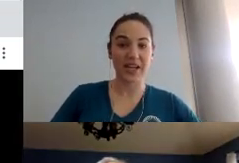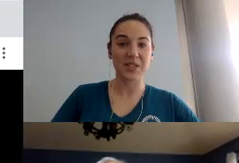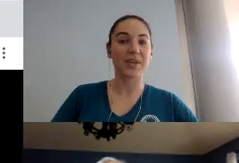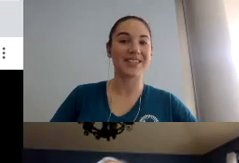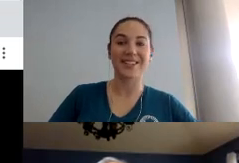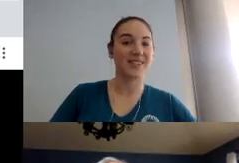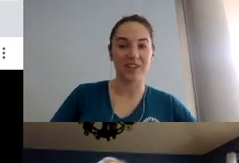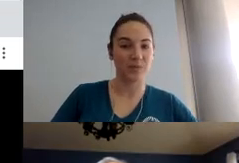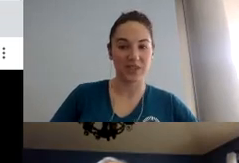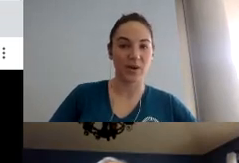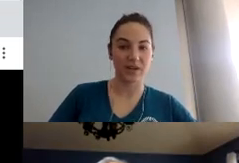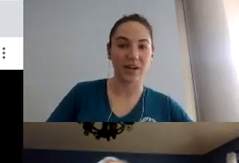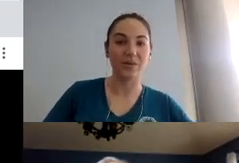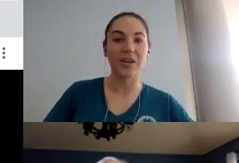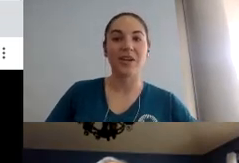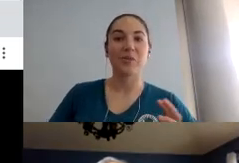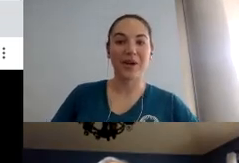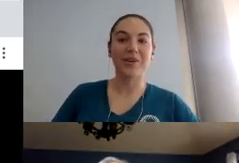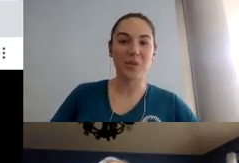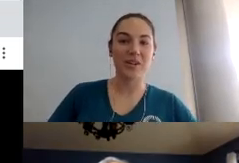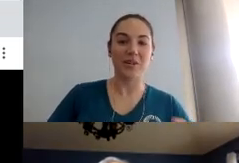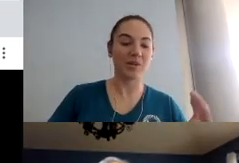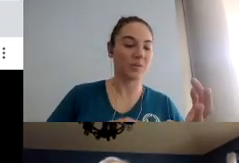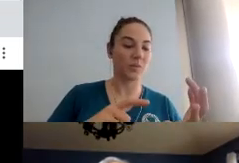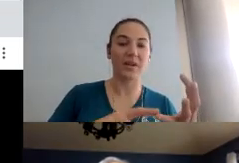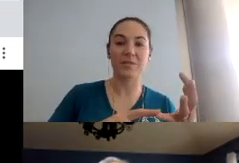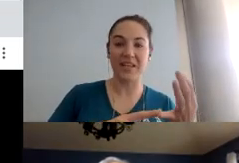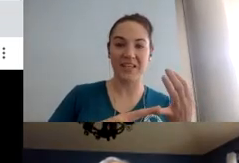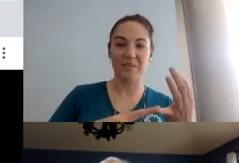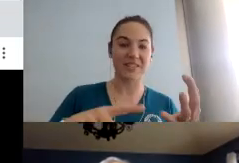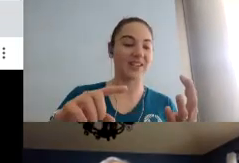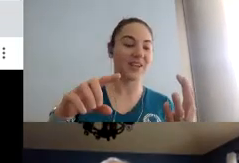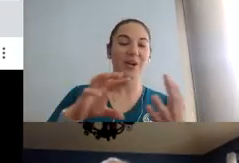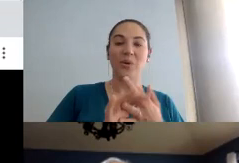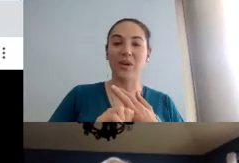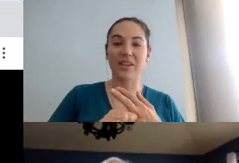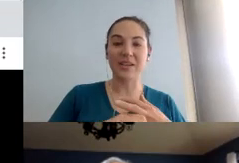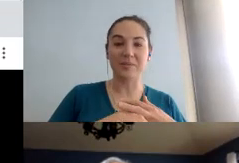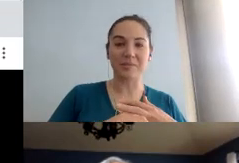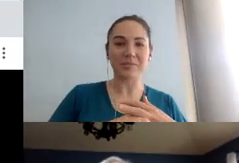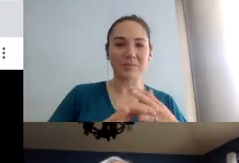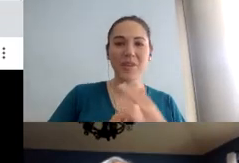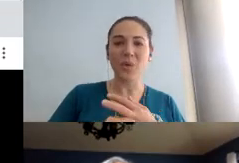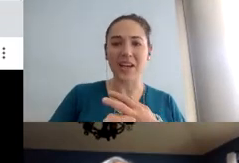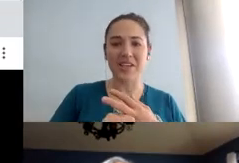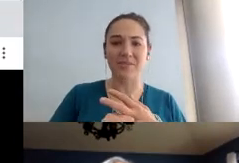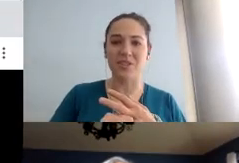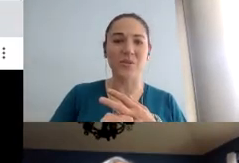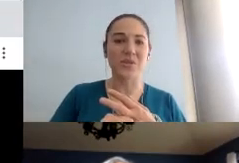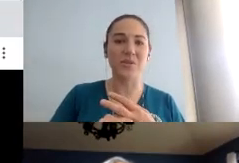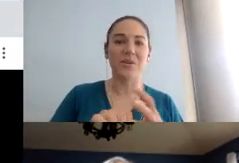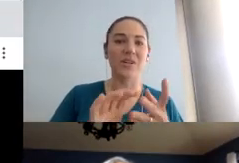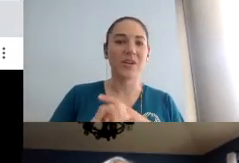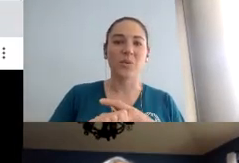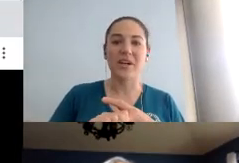the class because it doesn't tell them what they want to know. Parents want to know, what is my kid missing? What kind of stuff is